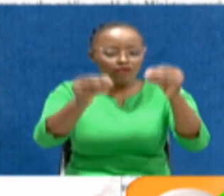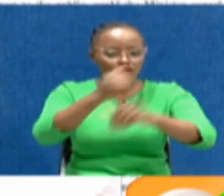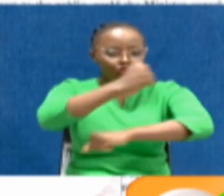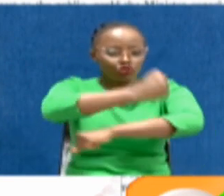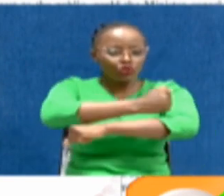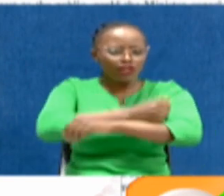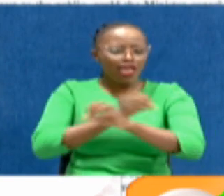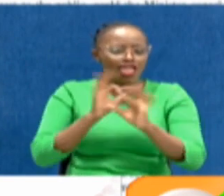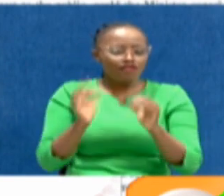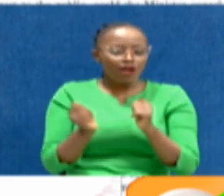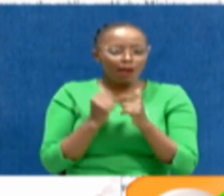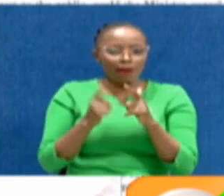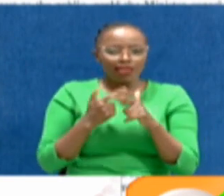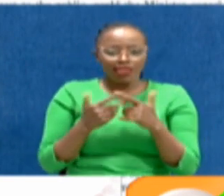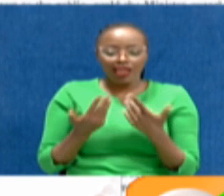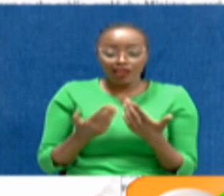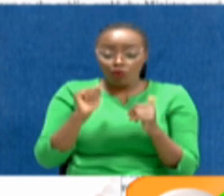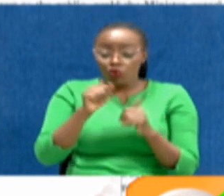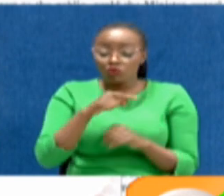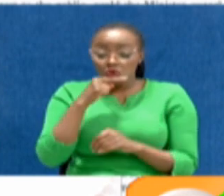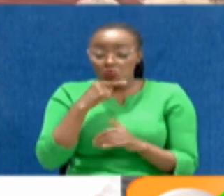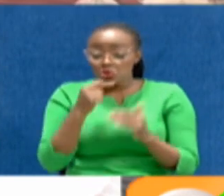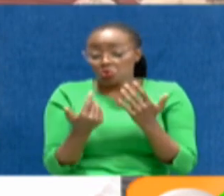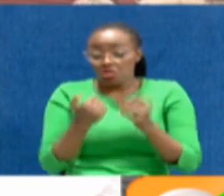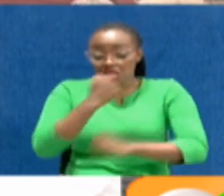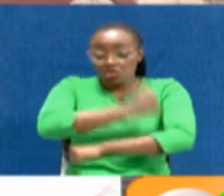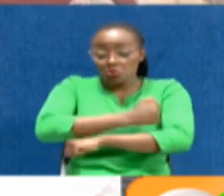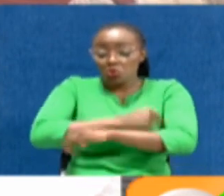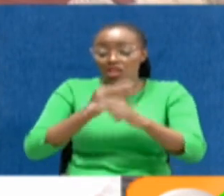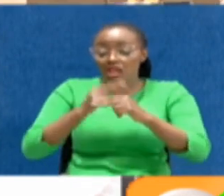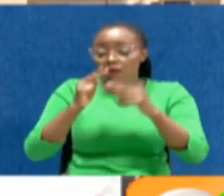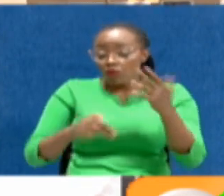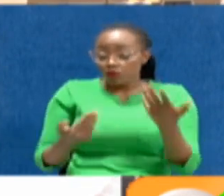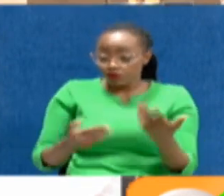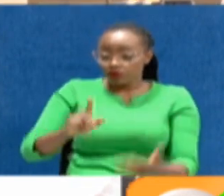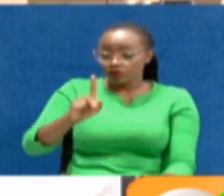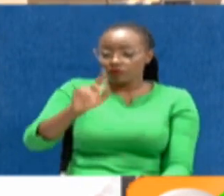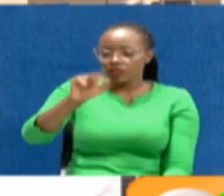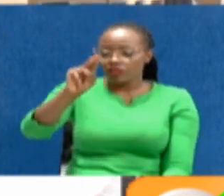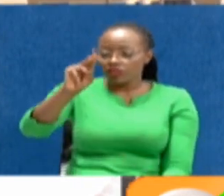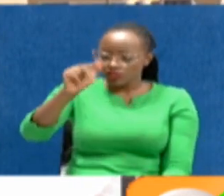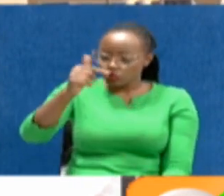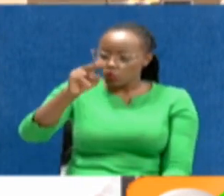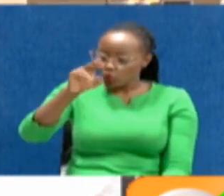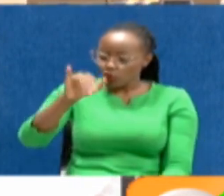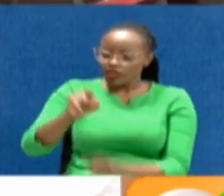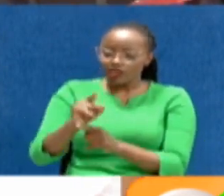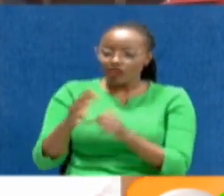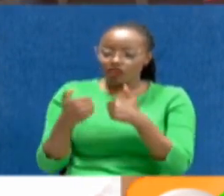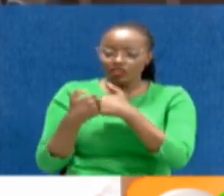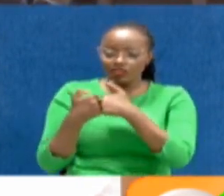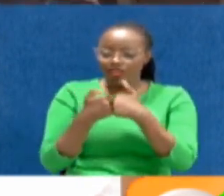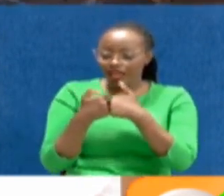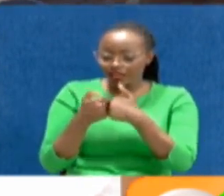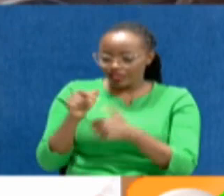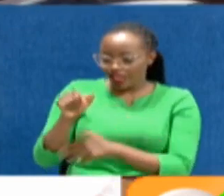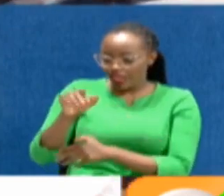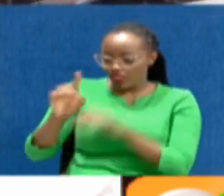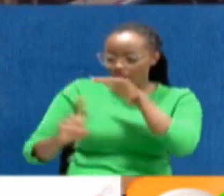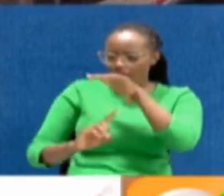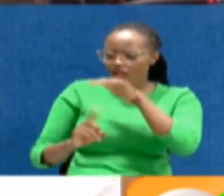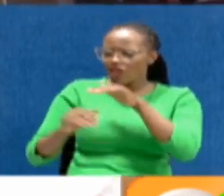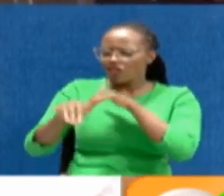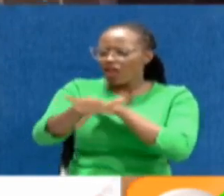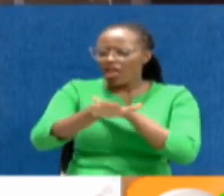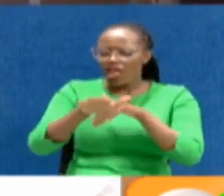school, and if so, can he name the school? Muhisa Kitui further challenging Lotodo to tell Parliament what environmental